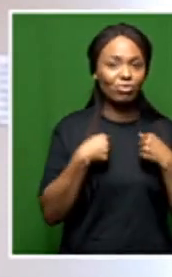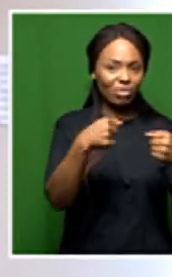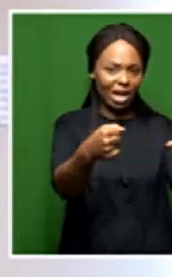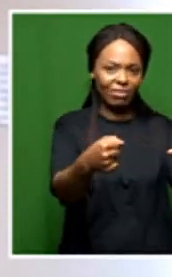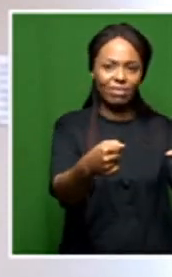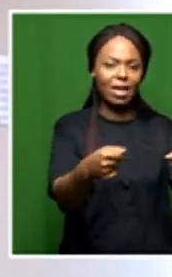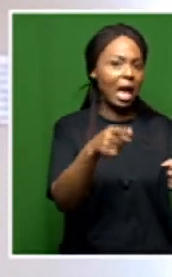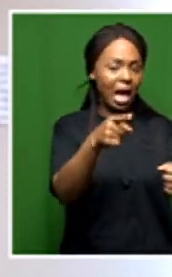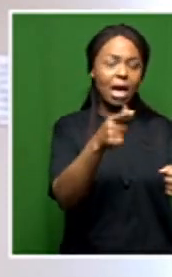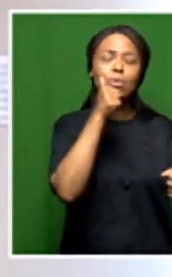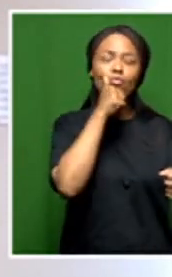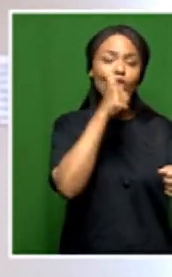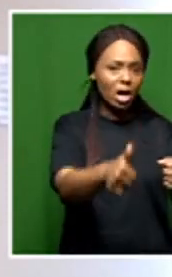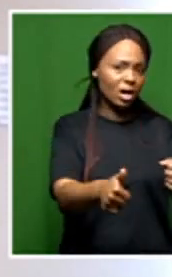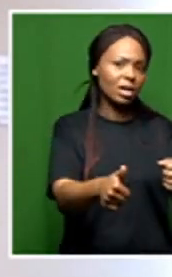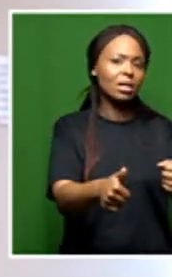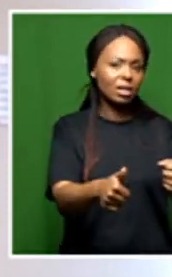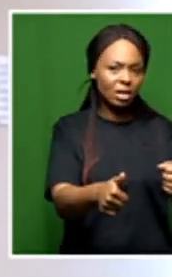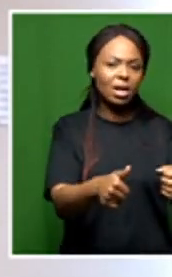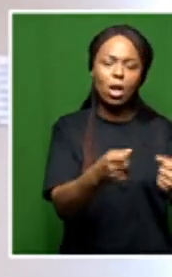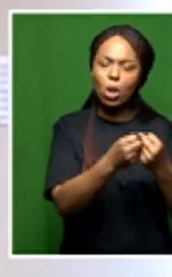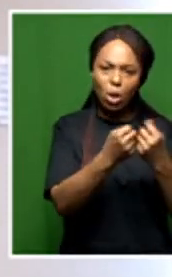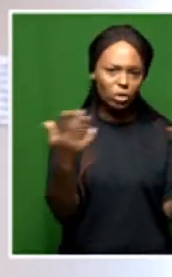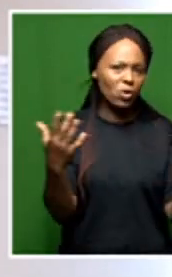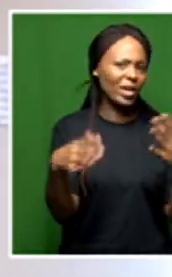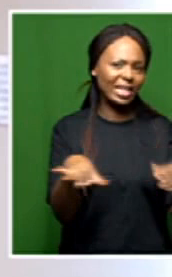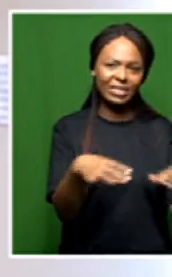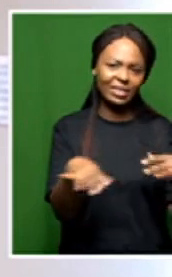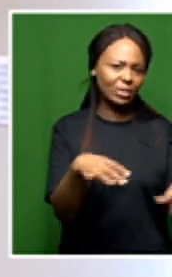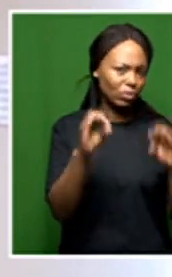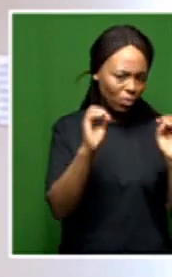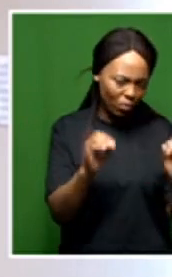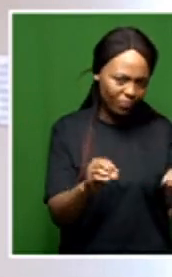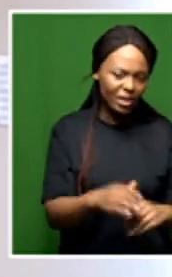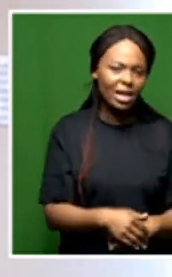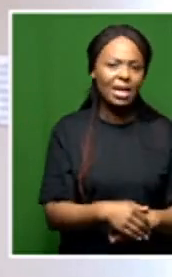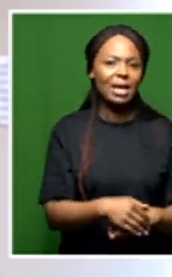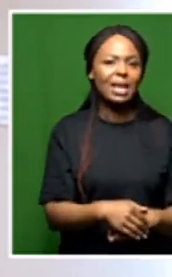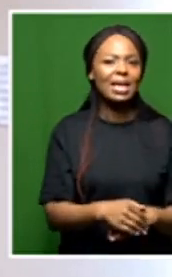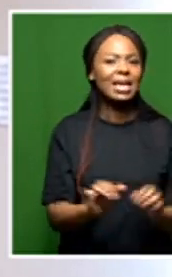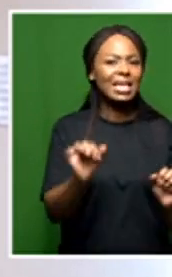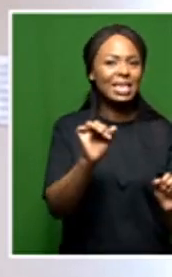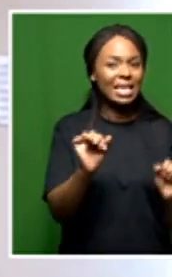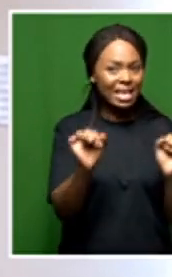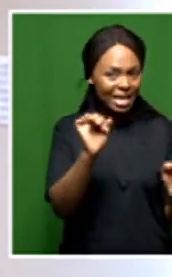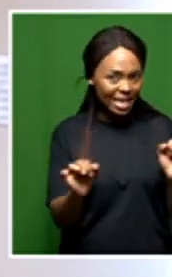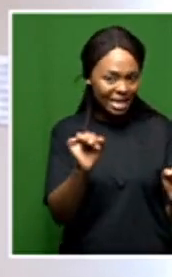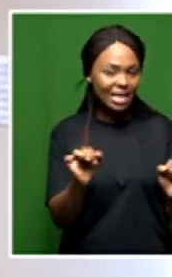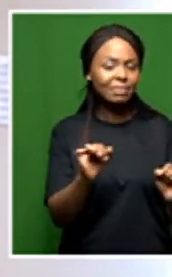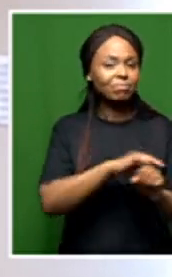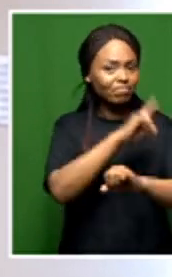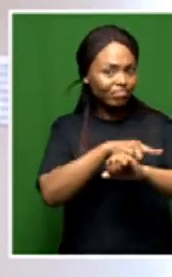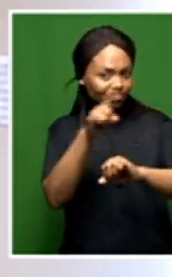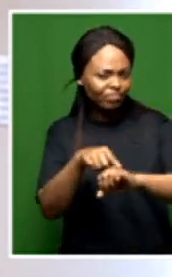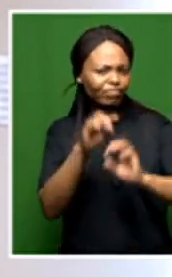find that in other areas, we've got many activities that are indicated. You'll find that there's a cable car. In Table Mountain, there's a boat. If you visit Cape